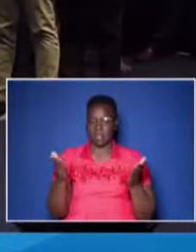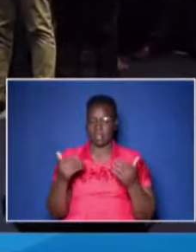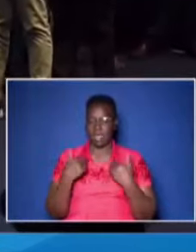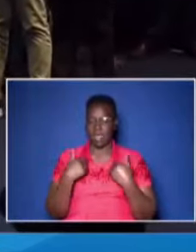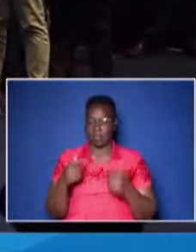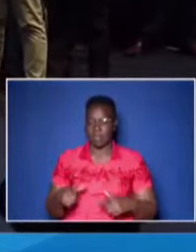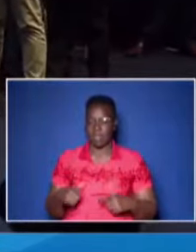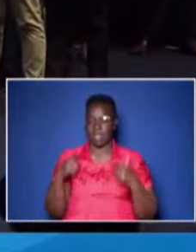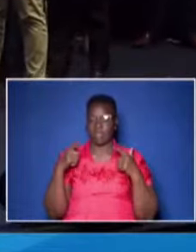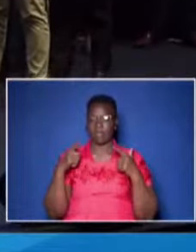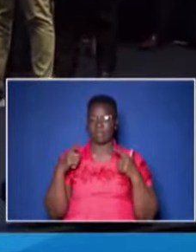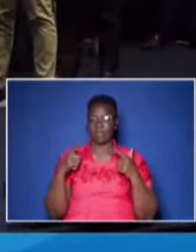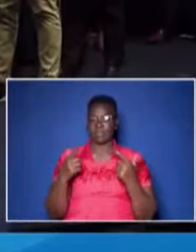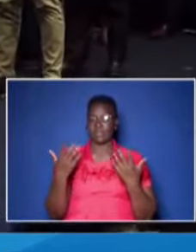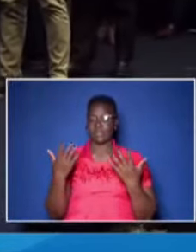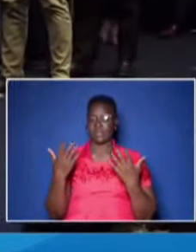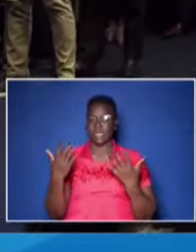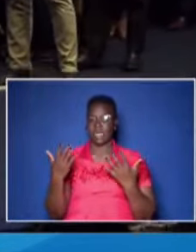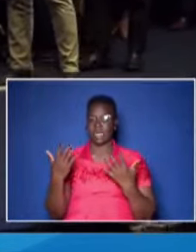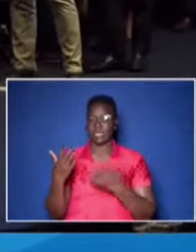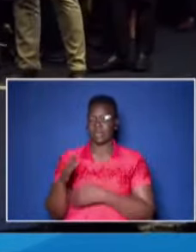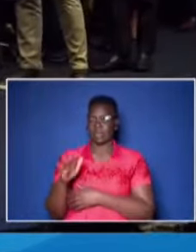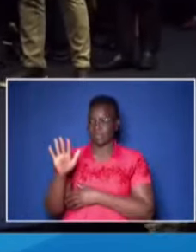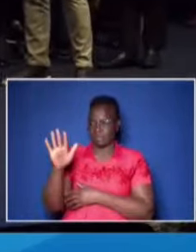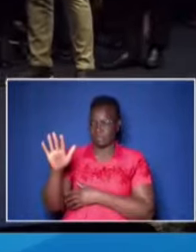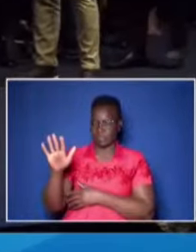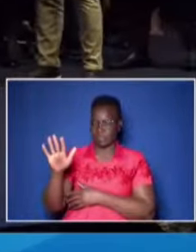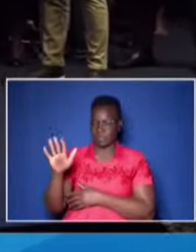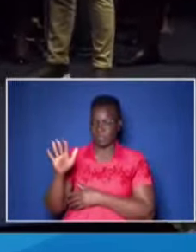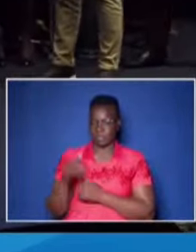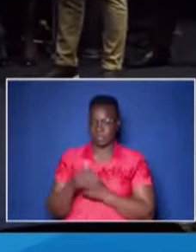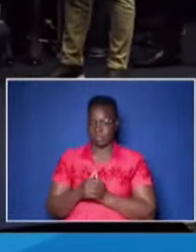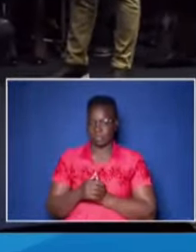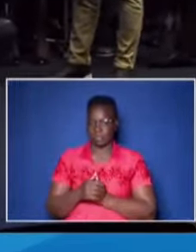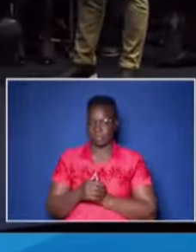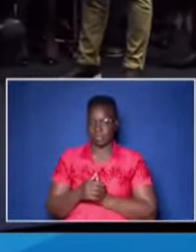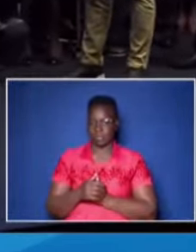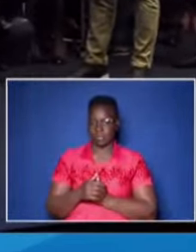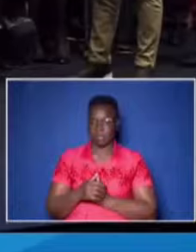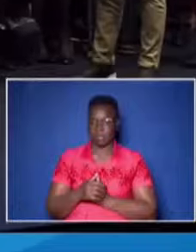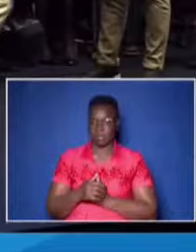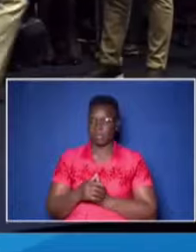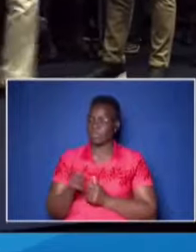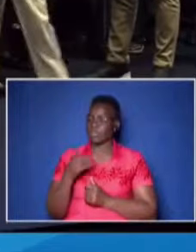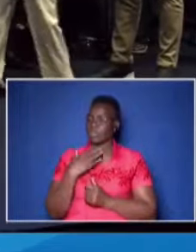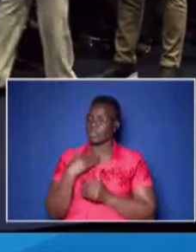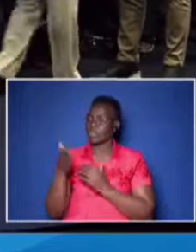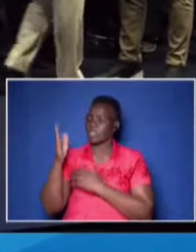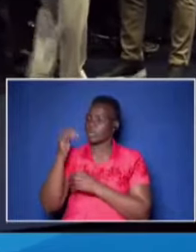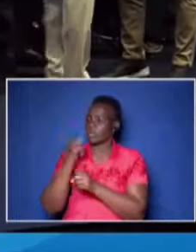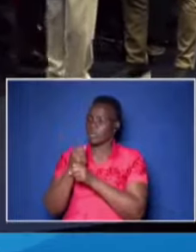live stretch your hands towards this wonderful man what do you want God to do for